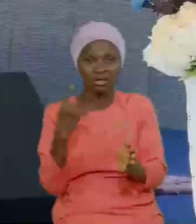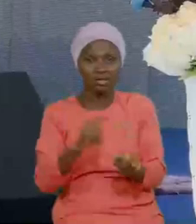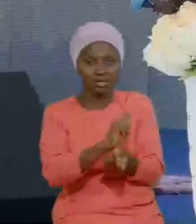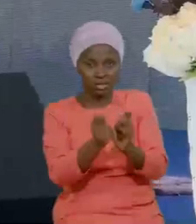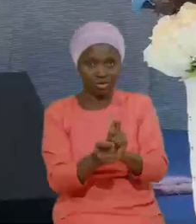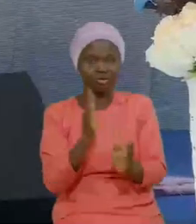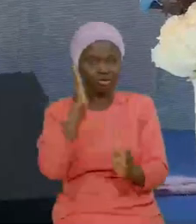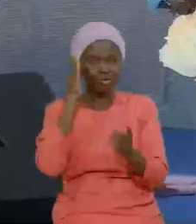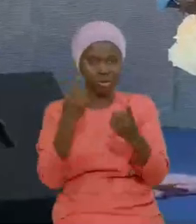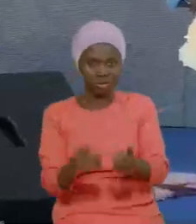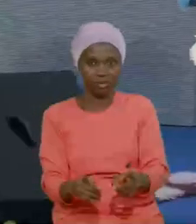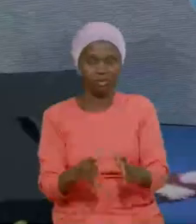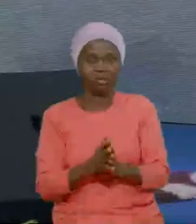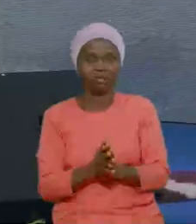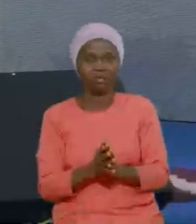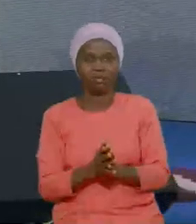place.